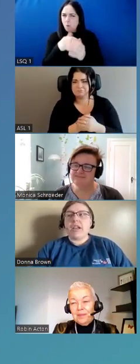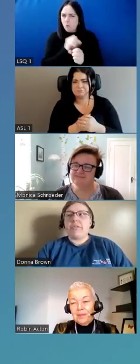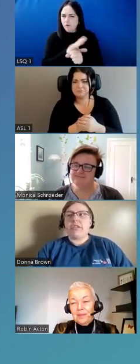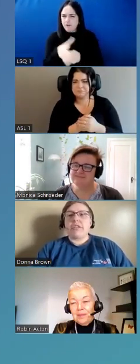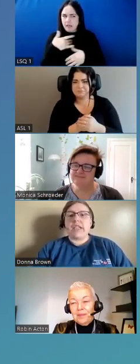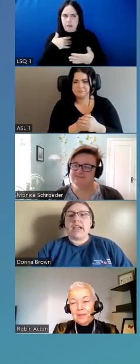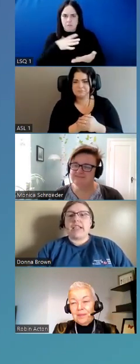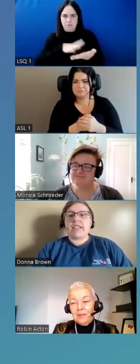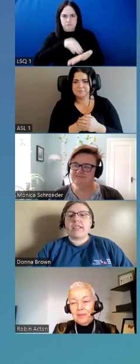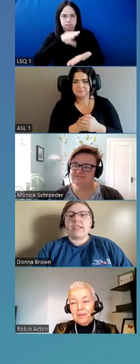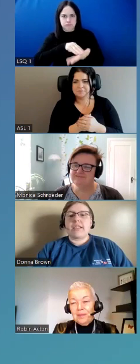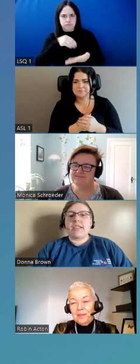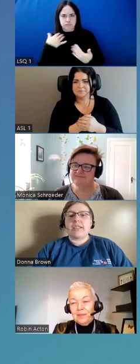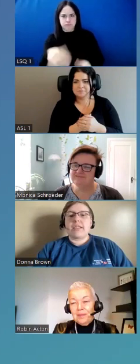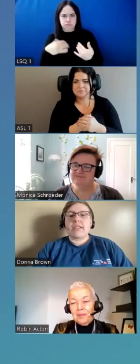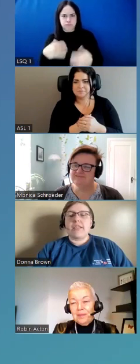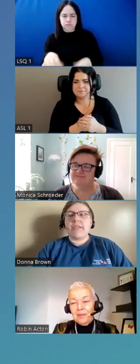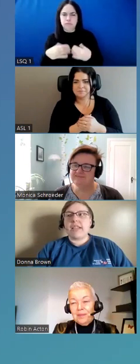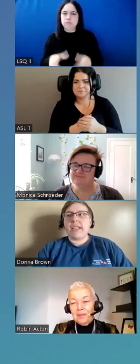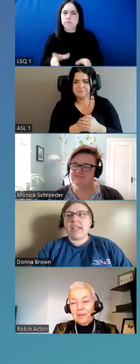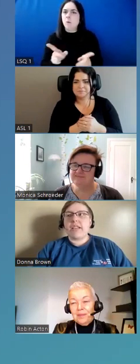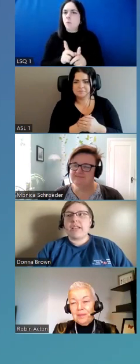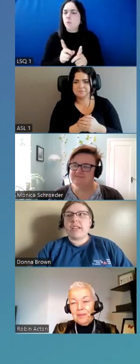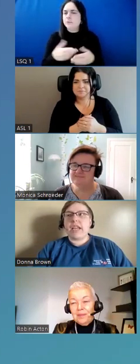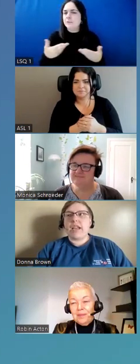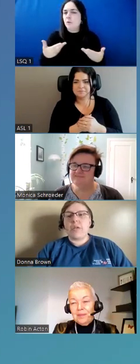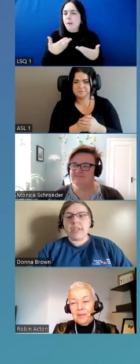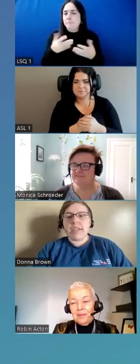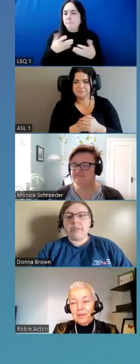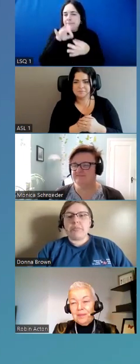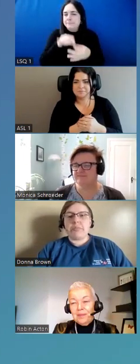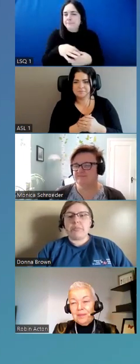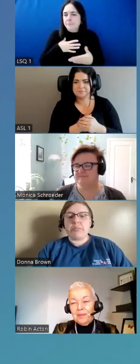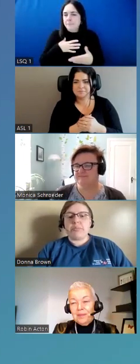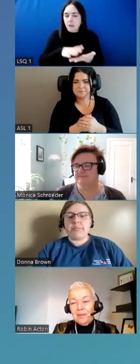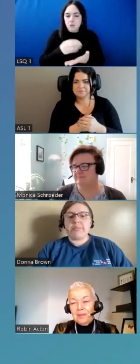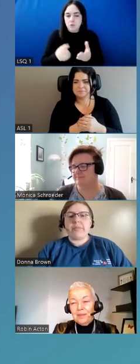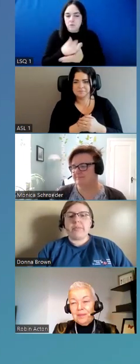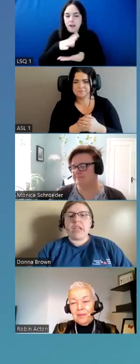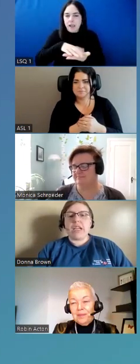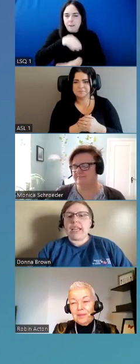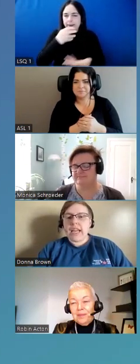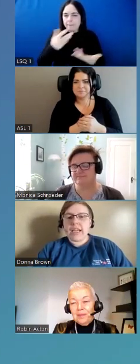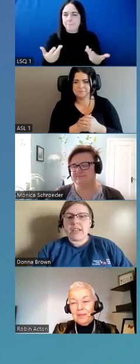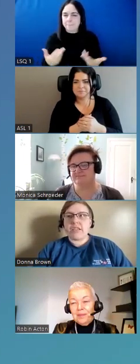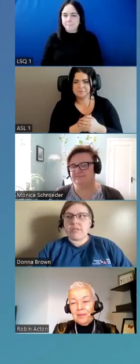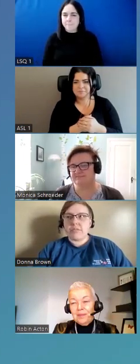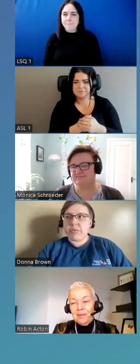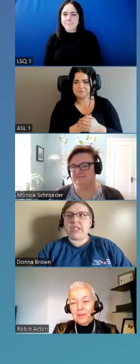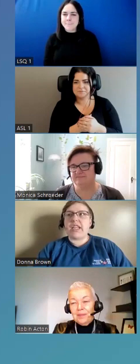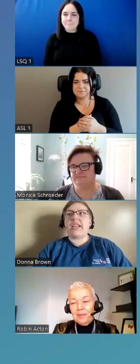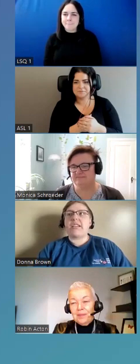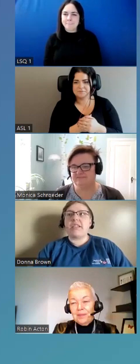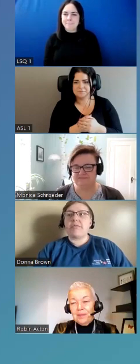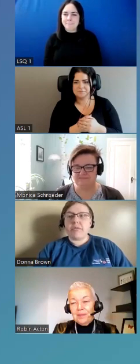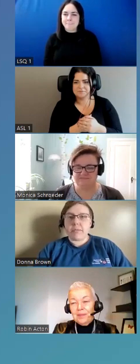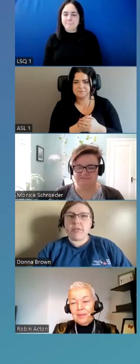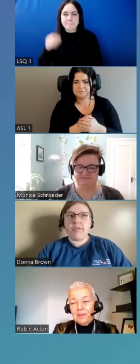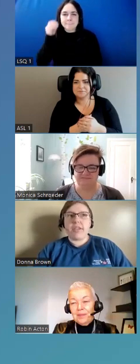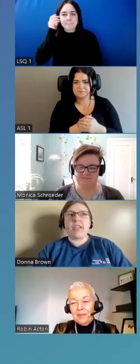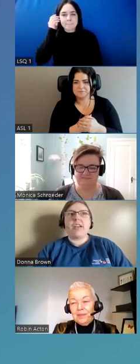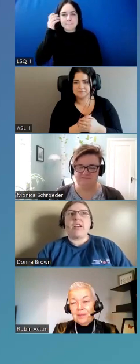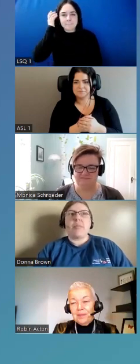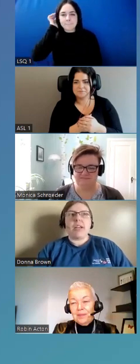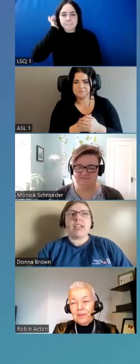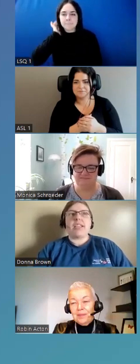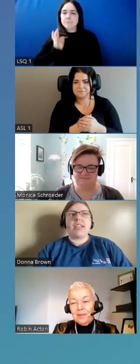And what I've learned that the vaccine can only, it can't protect from